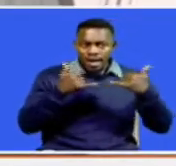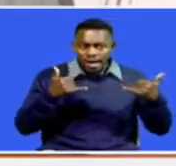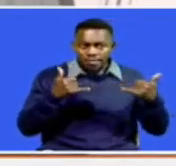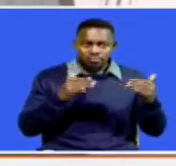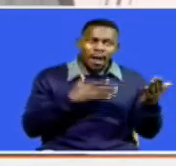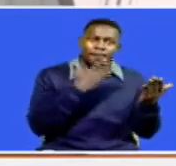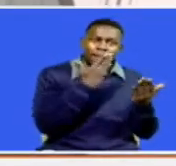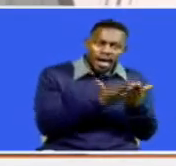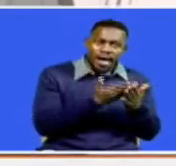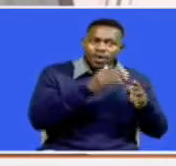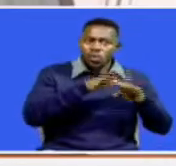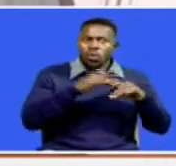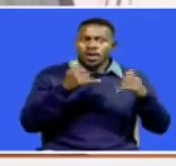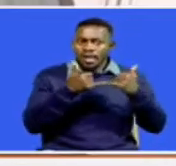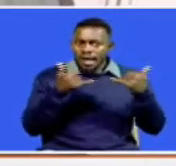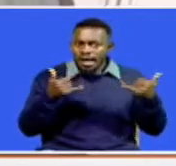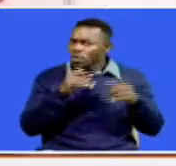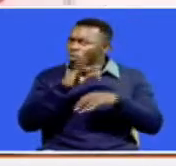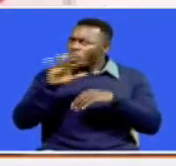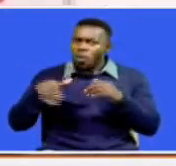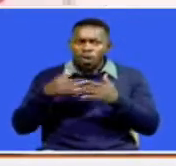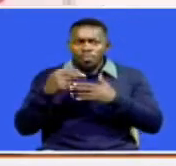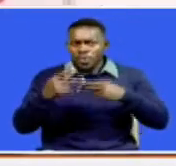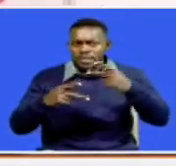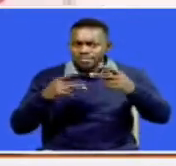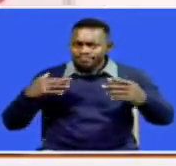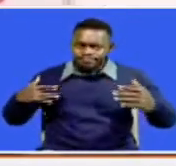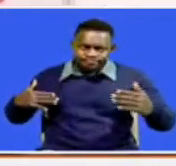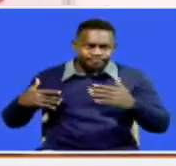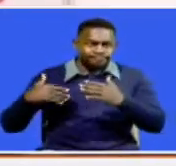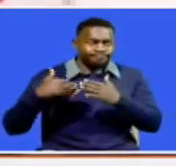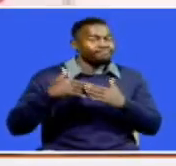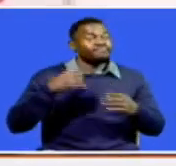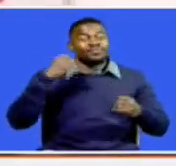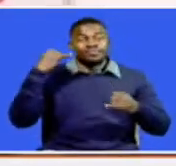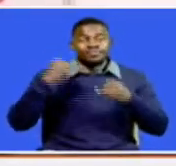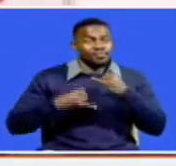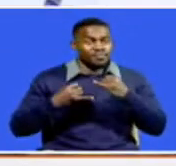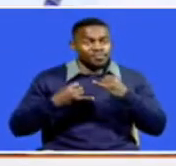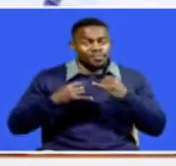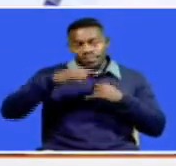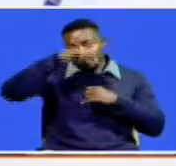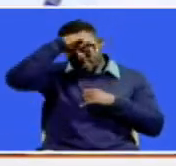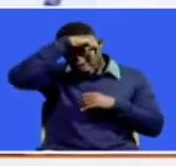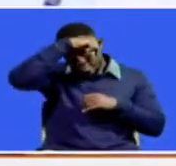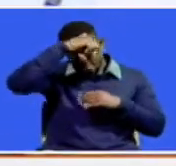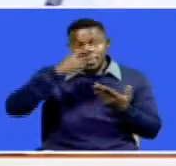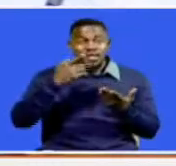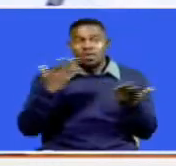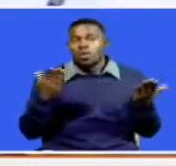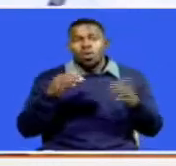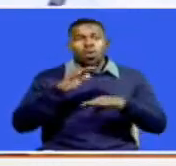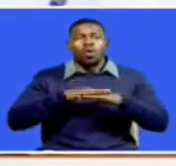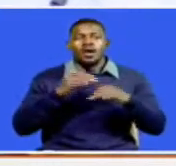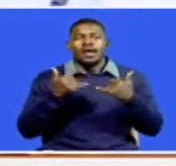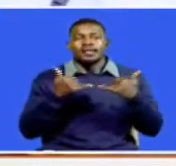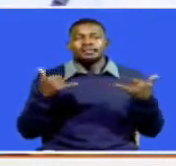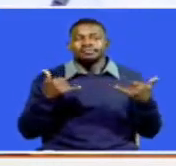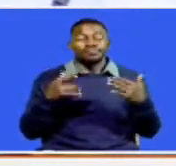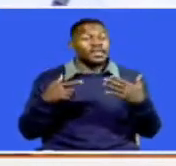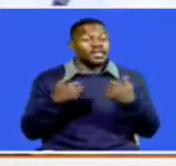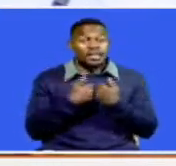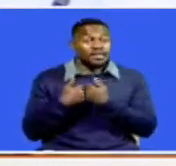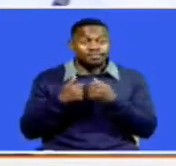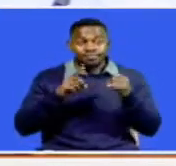up to the graduation part and up to when they become the alumni. We are able to track the alumni. The challenges include lack